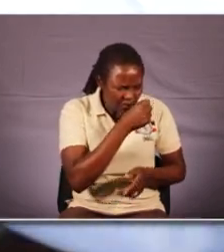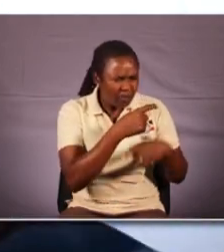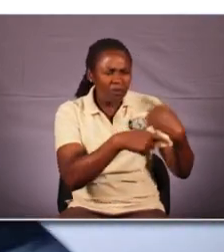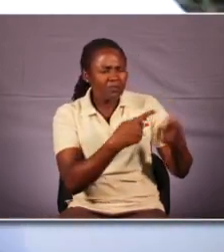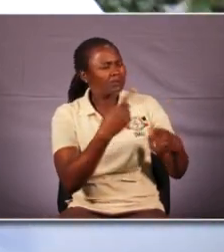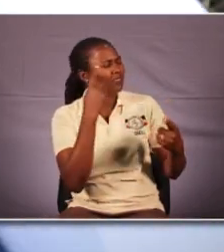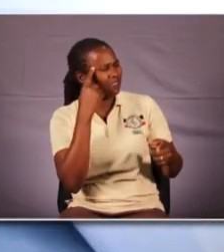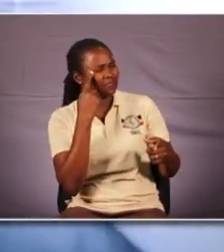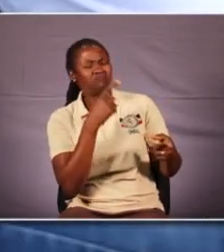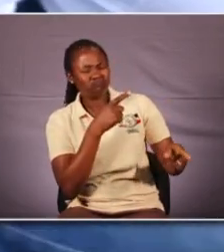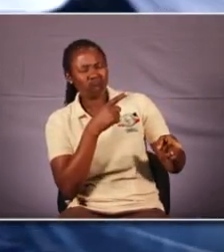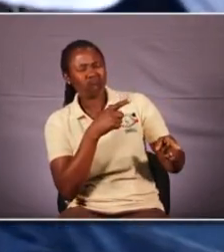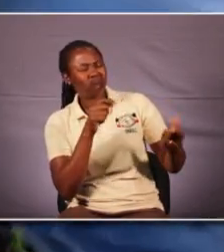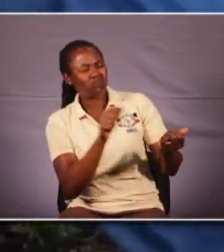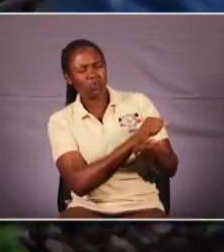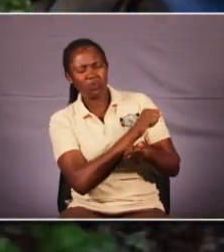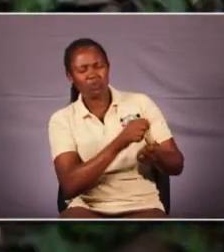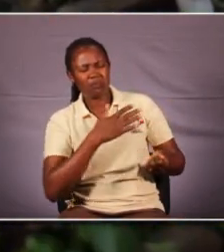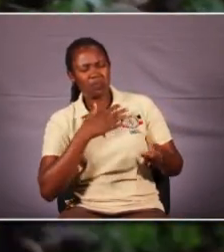the drugs would eventually waste me.